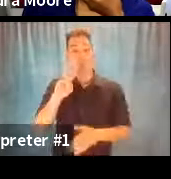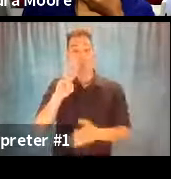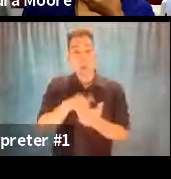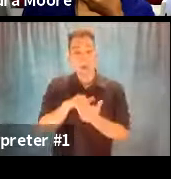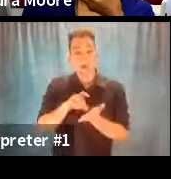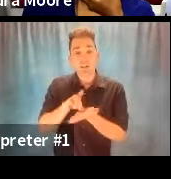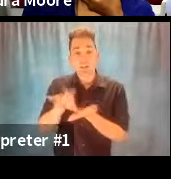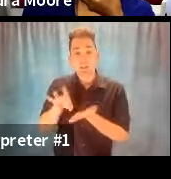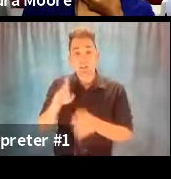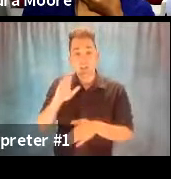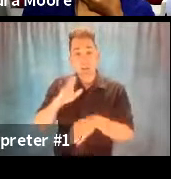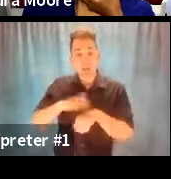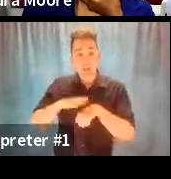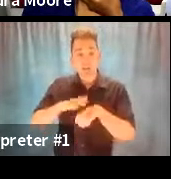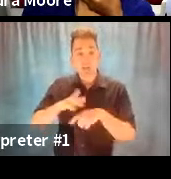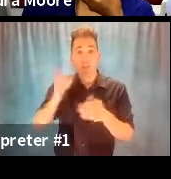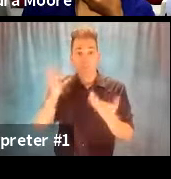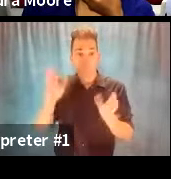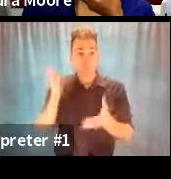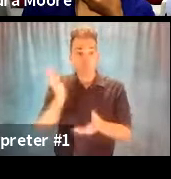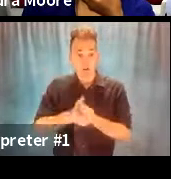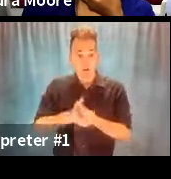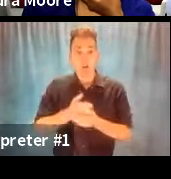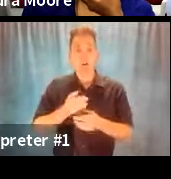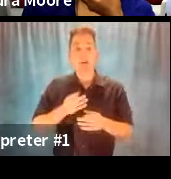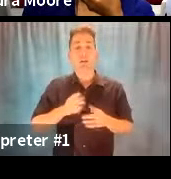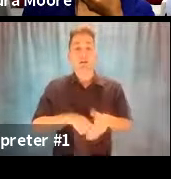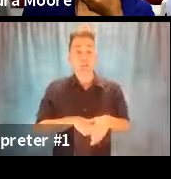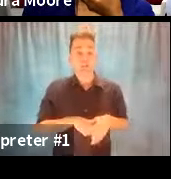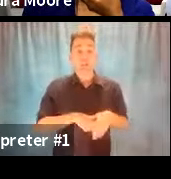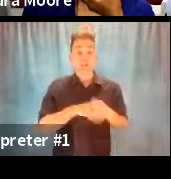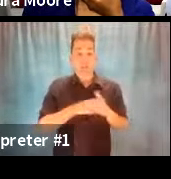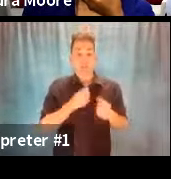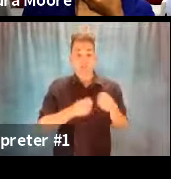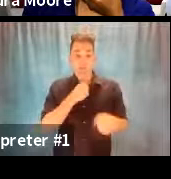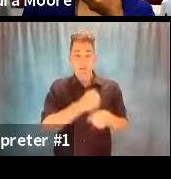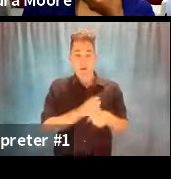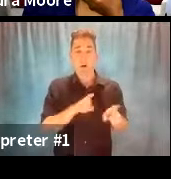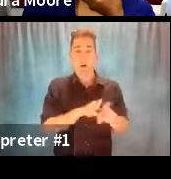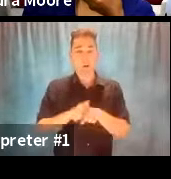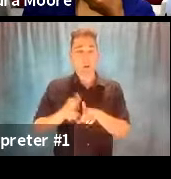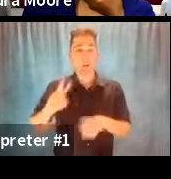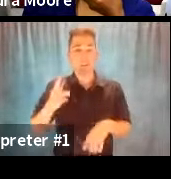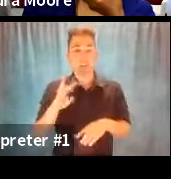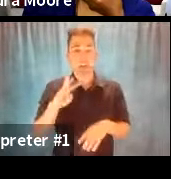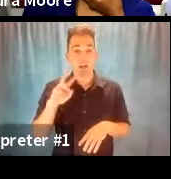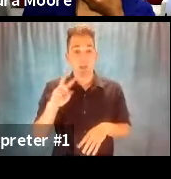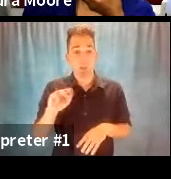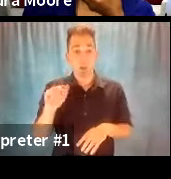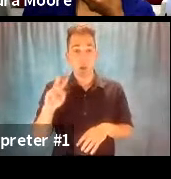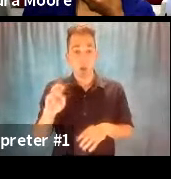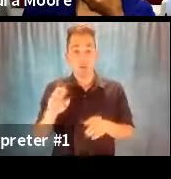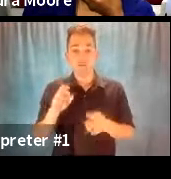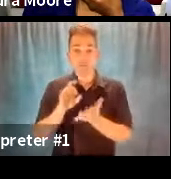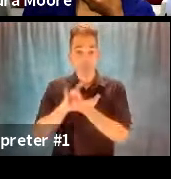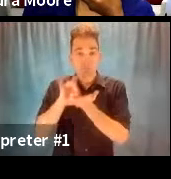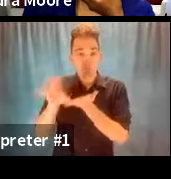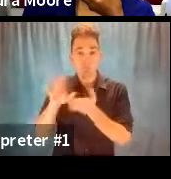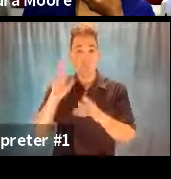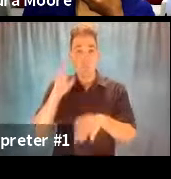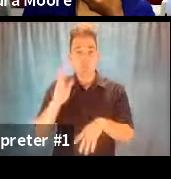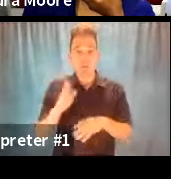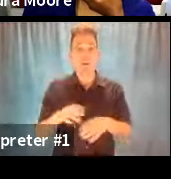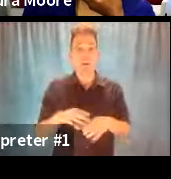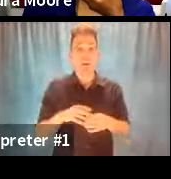crisis, utility shutoffs that have contributed to a secondary wave of evictions, as city residents have been forced to choose between keeping the